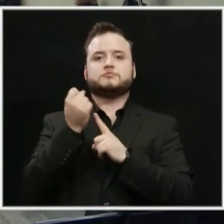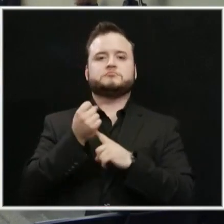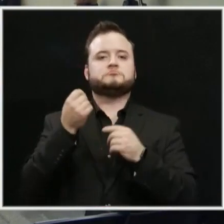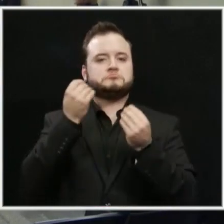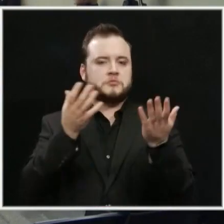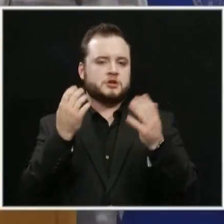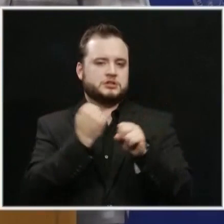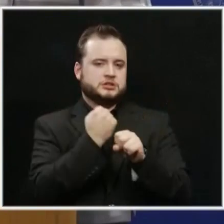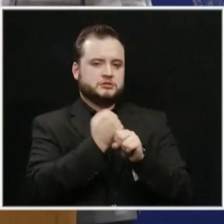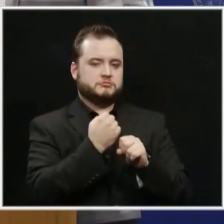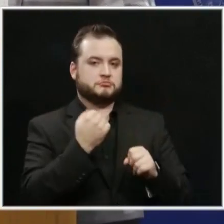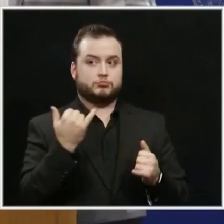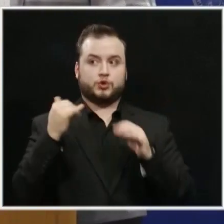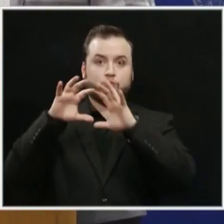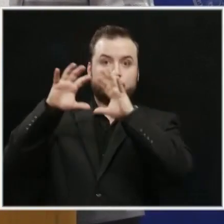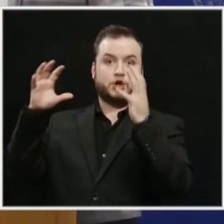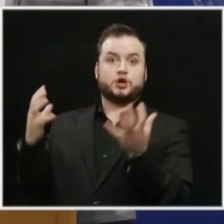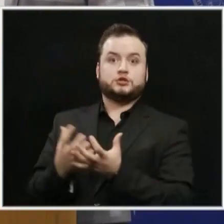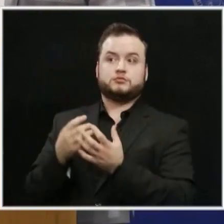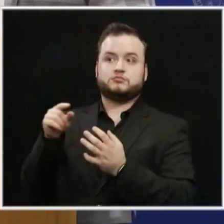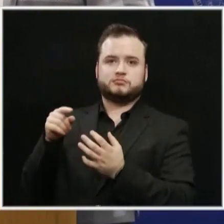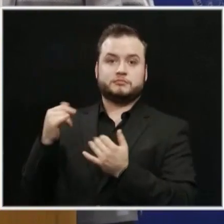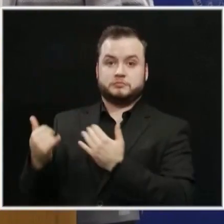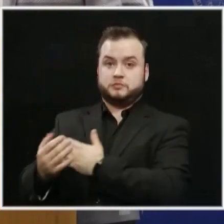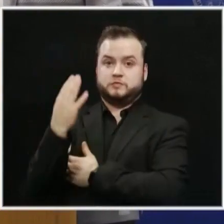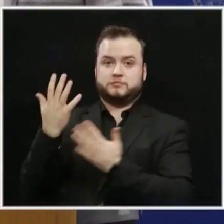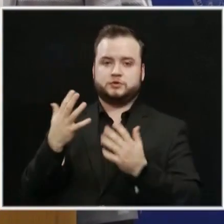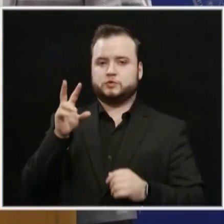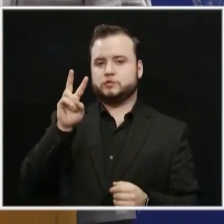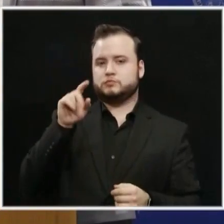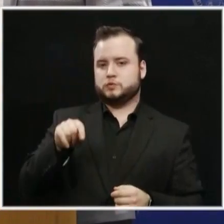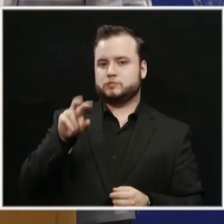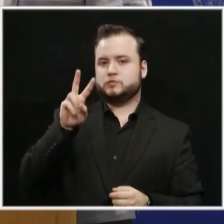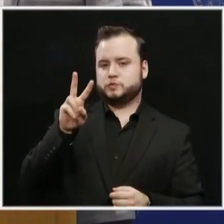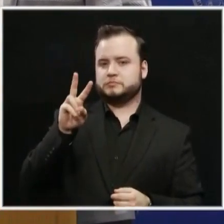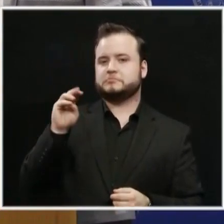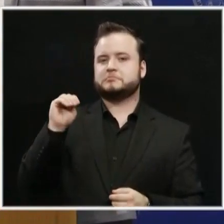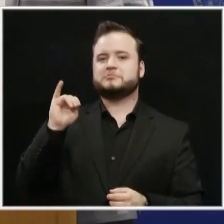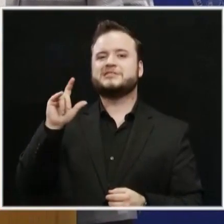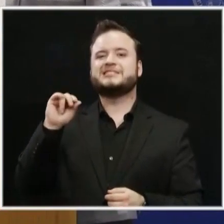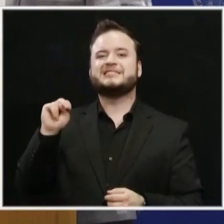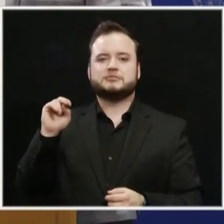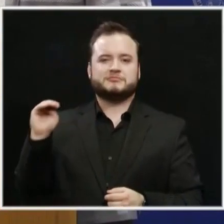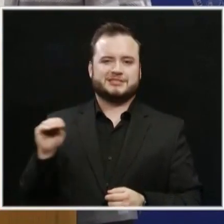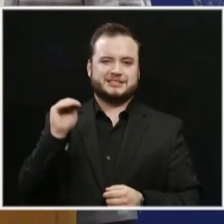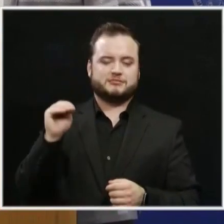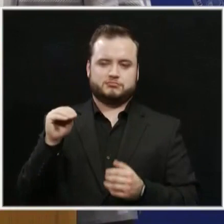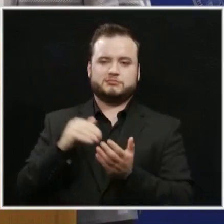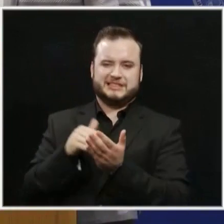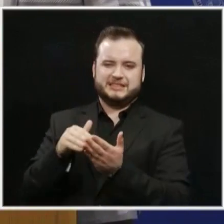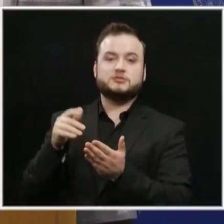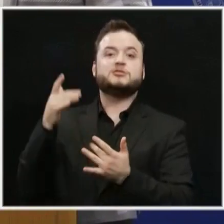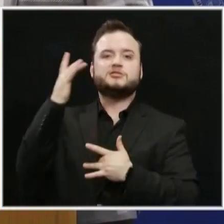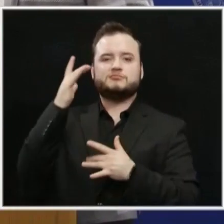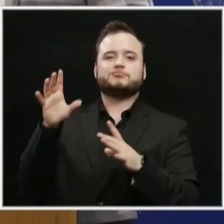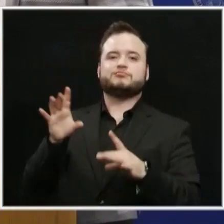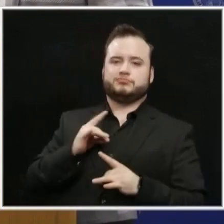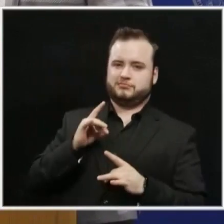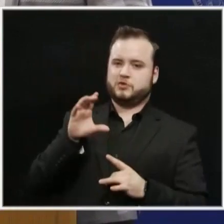Globally, as of this morning, we were at nearly 2.2 million people infected with COVID-19 and